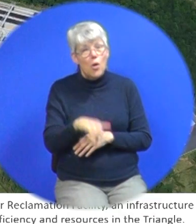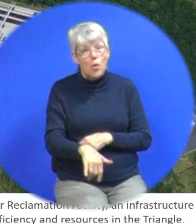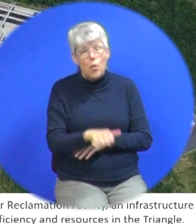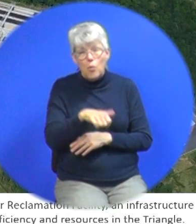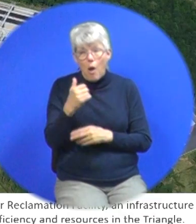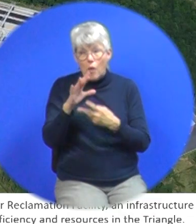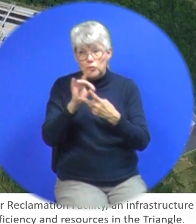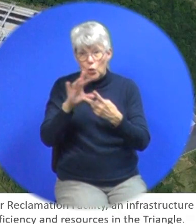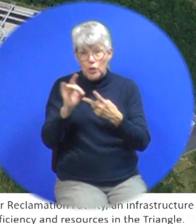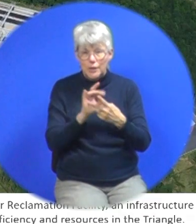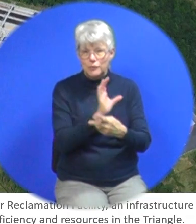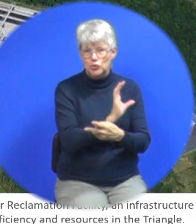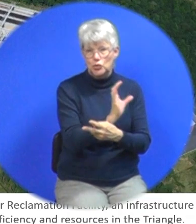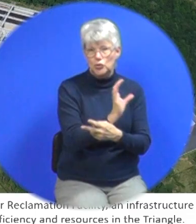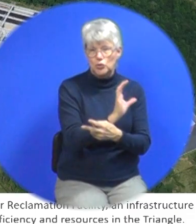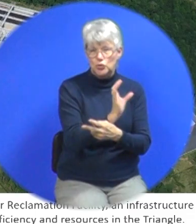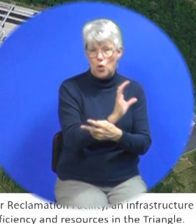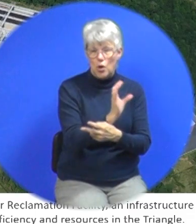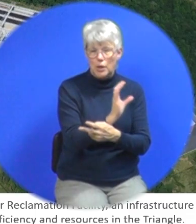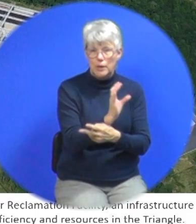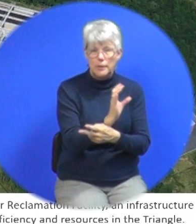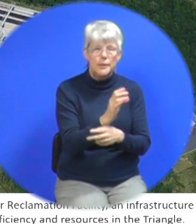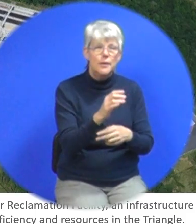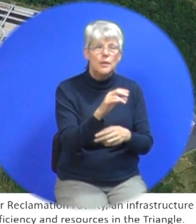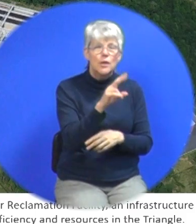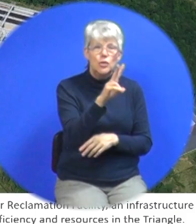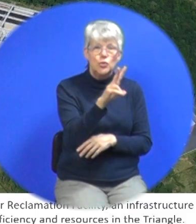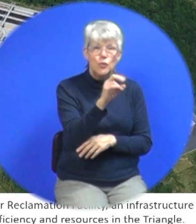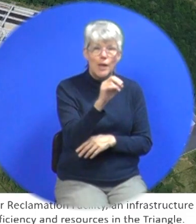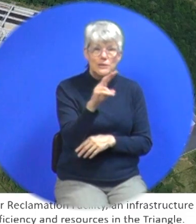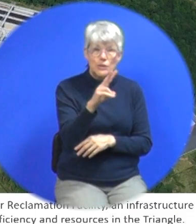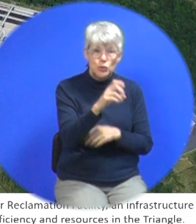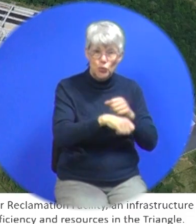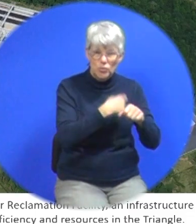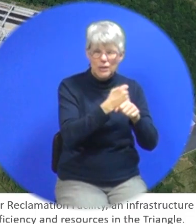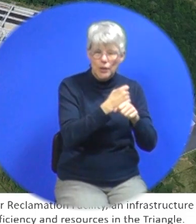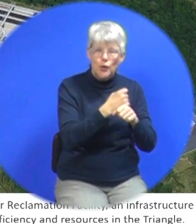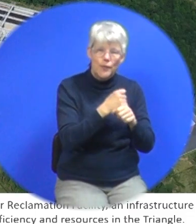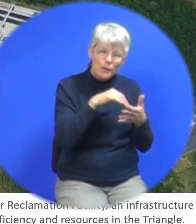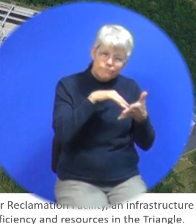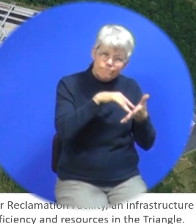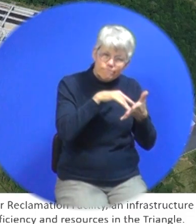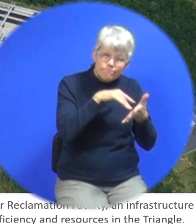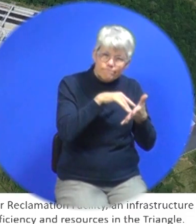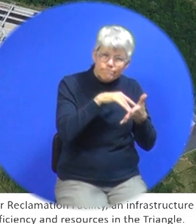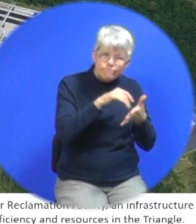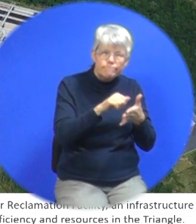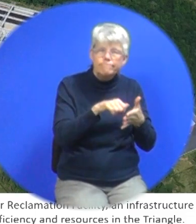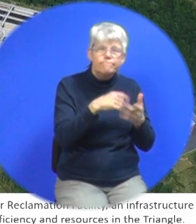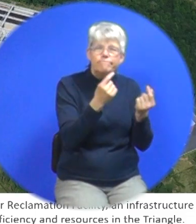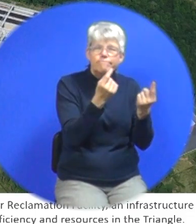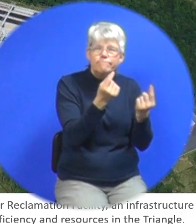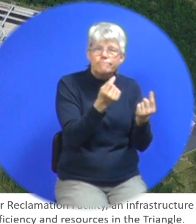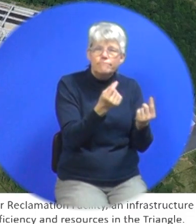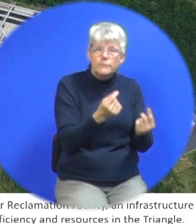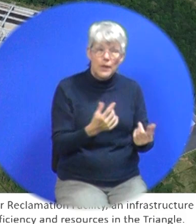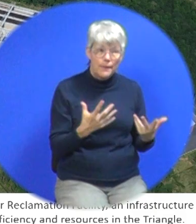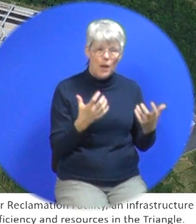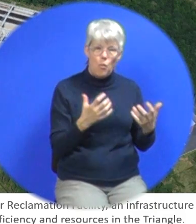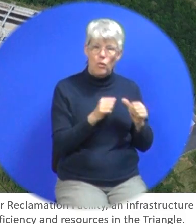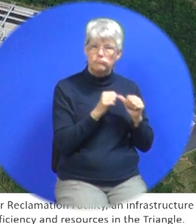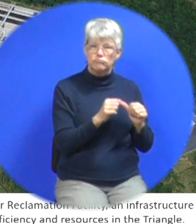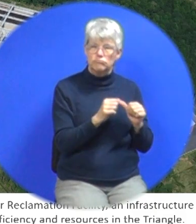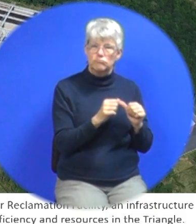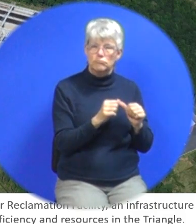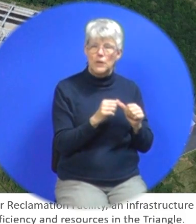already looked at that. They looked at them in 2002, and they want to keep doing what they're doing now, which is